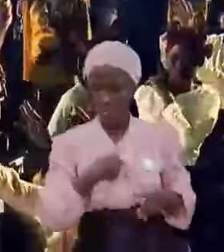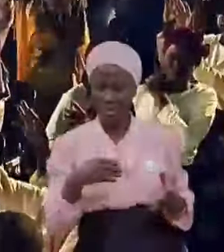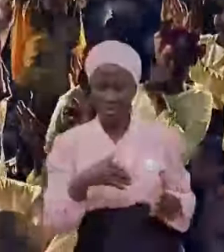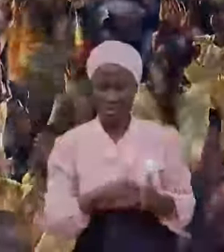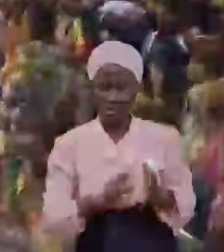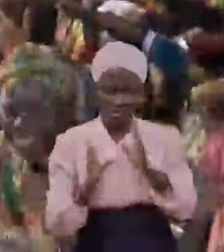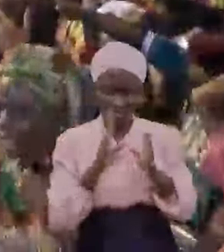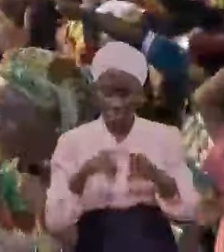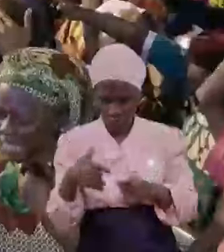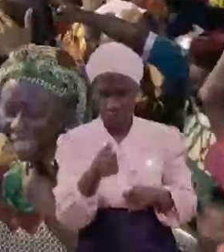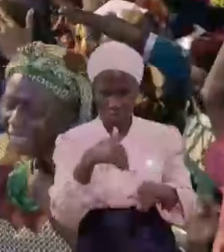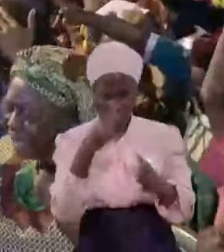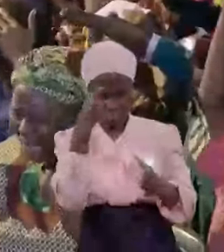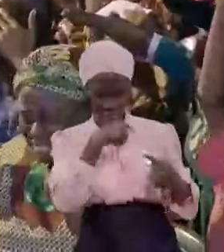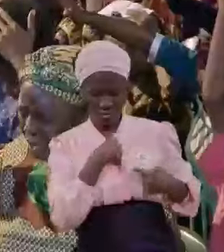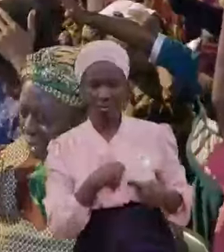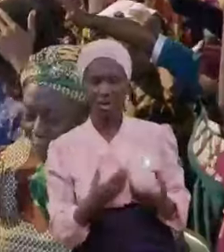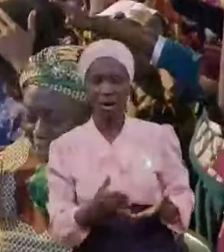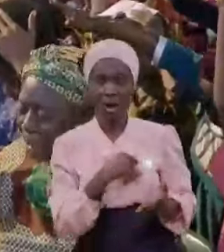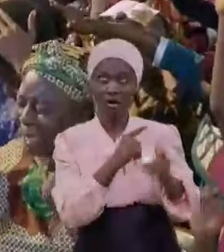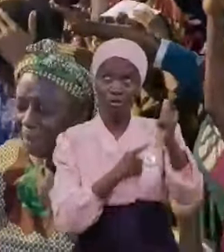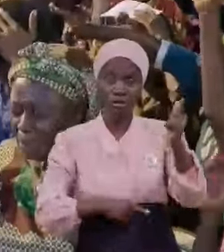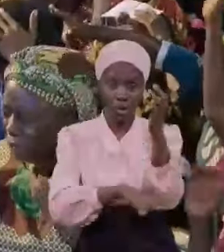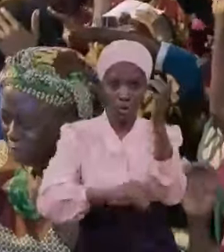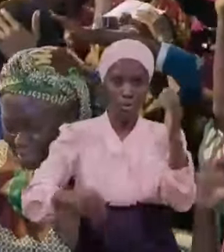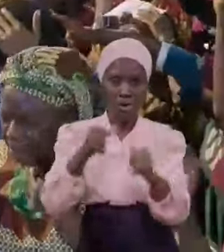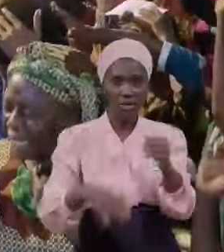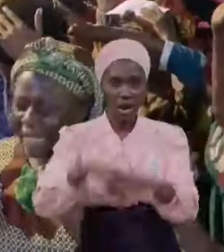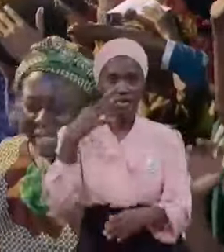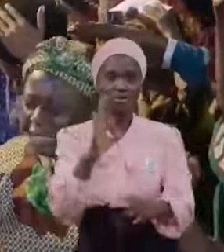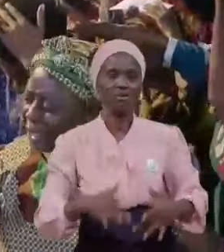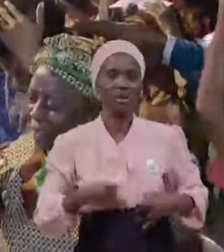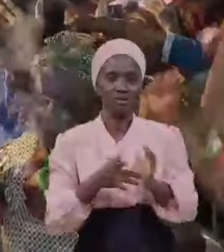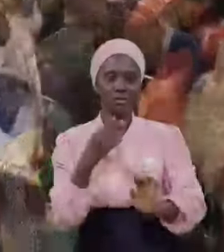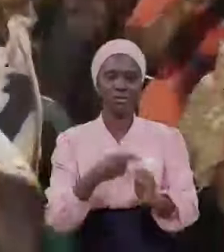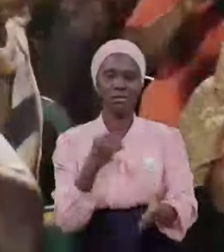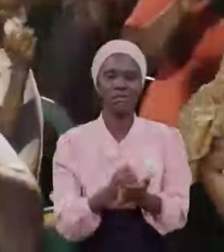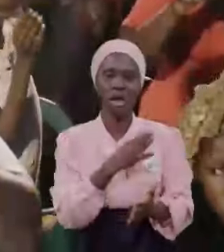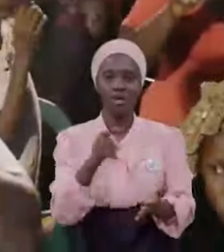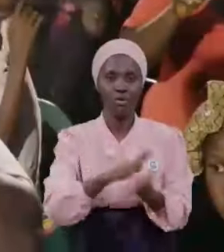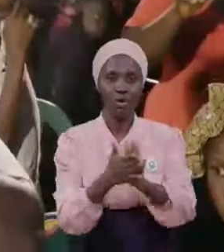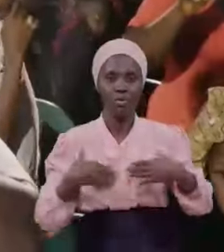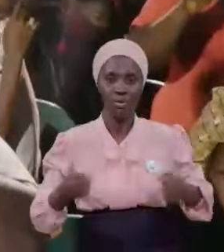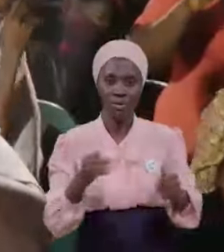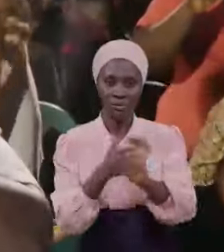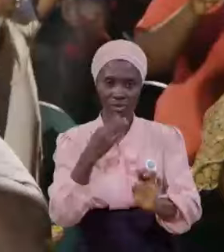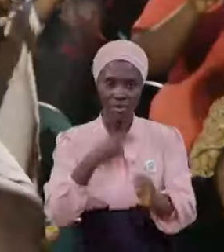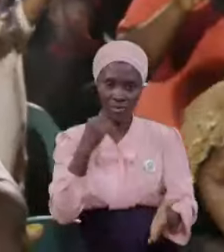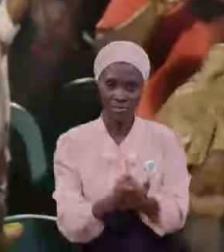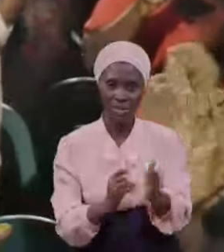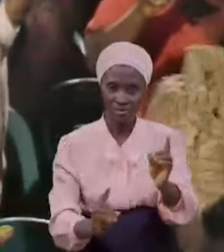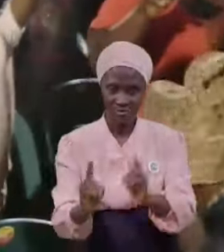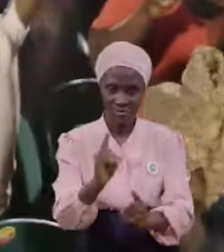your life. You're healed. I am healed. I am